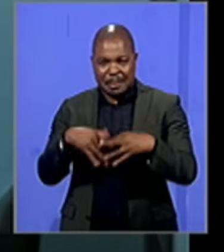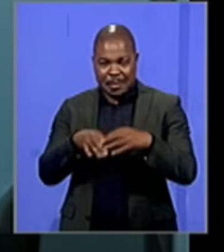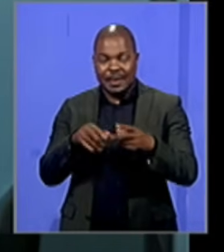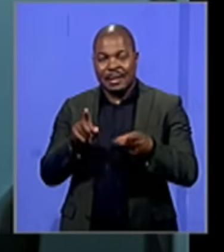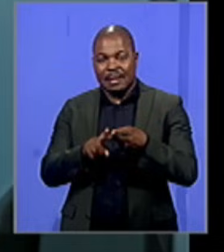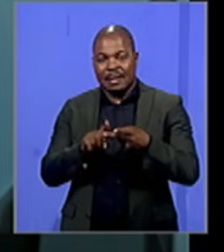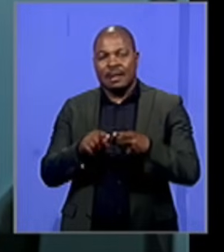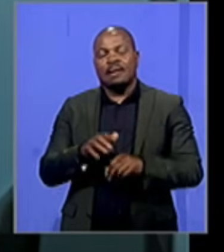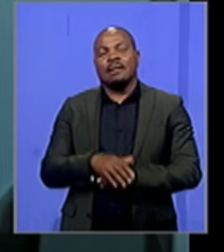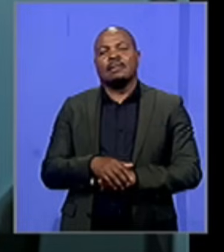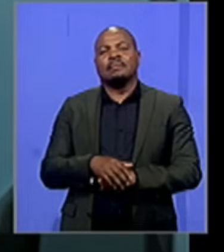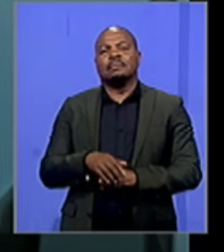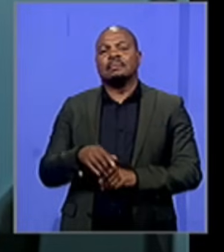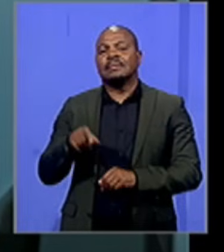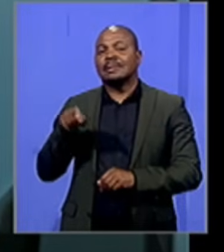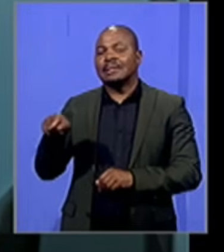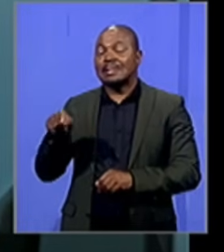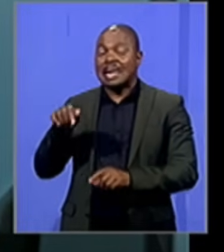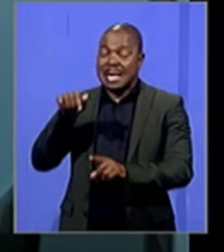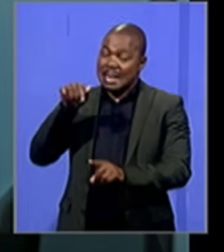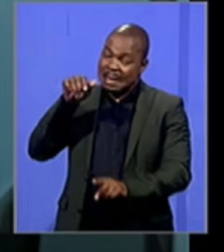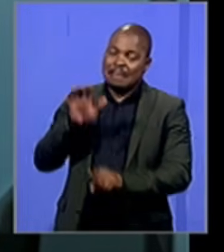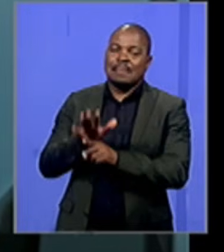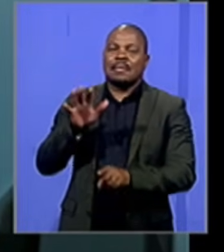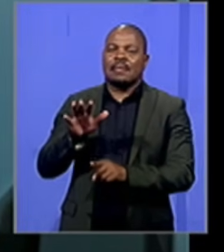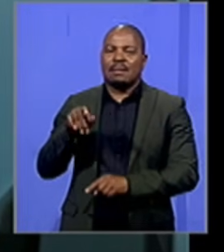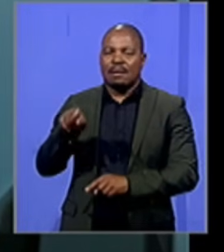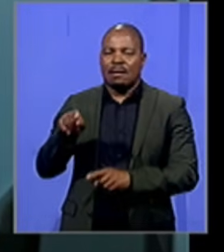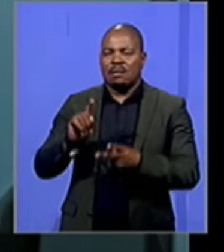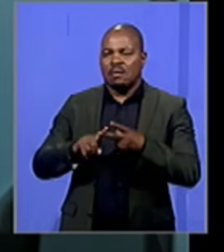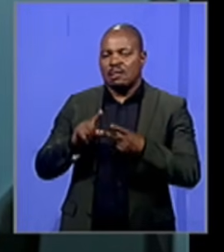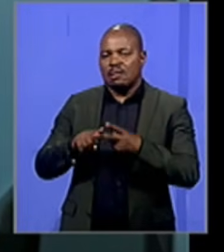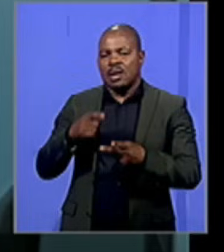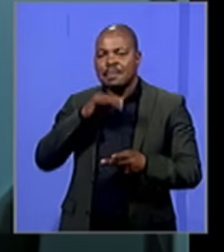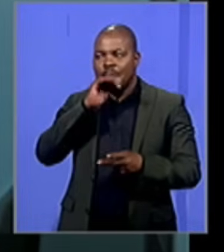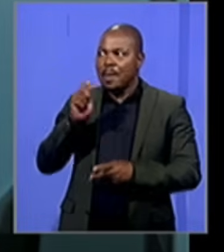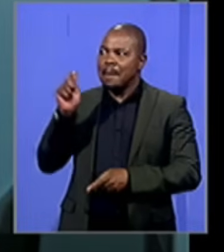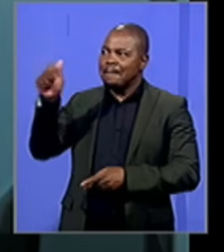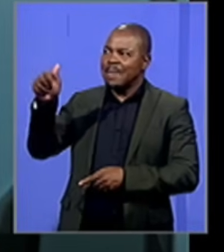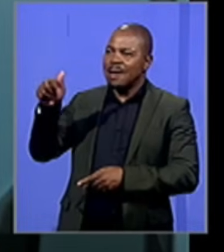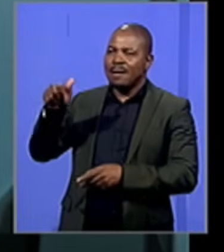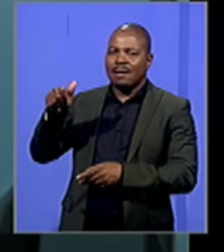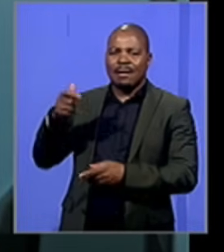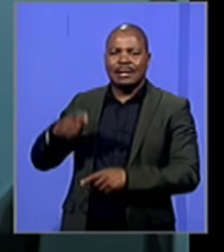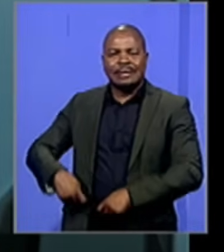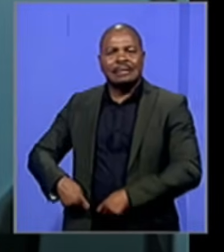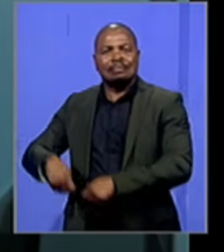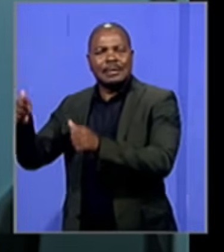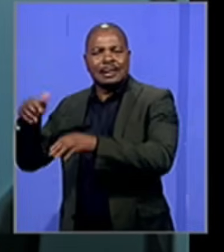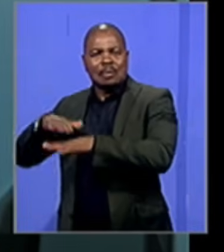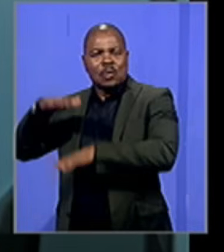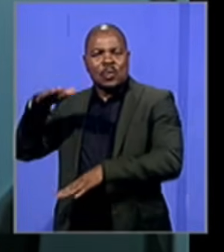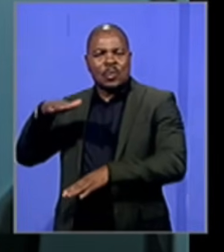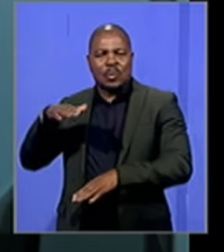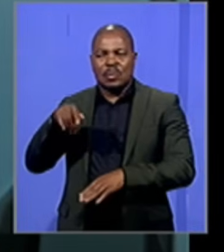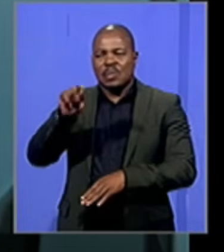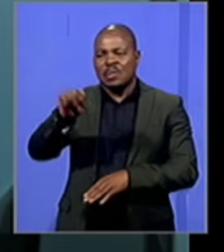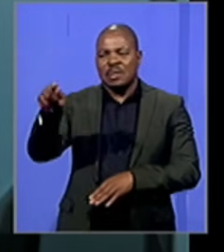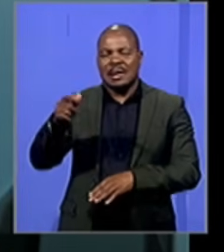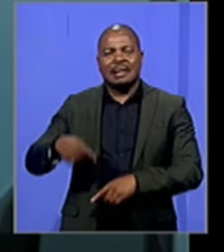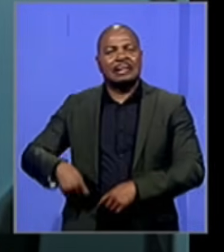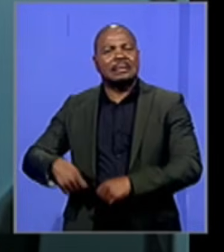power cuts has a great impact and the high input costs on the factories itself. So all